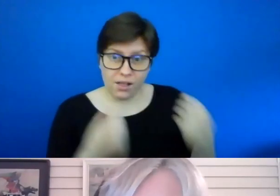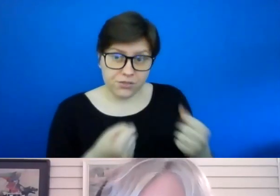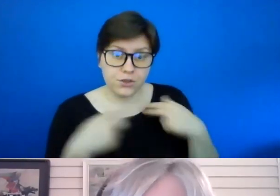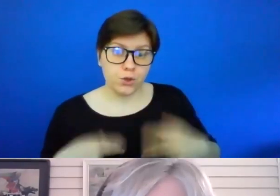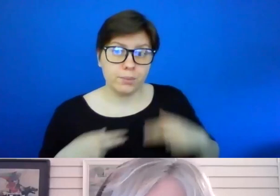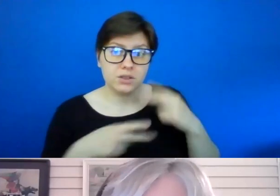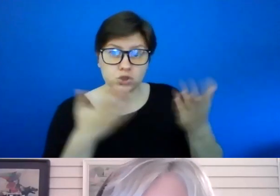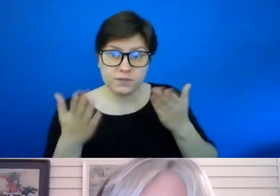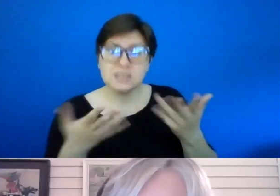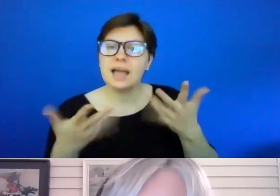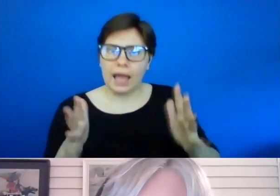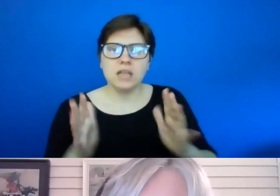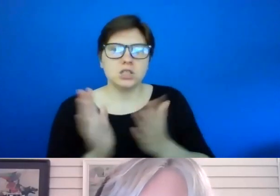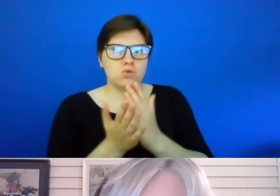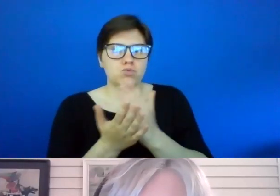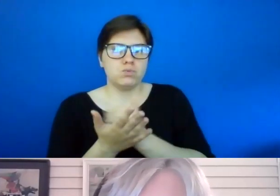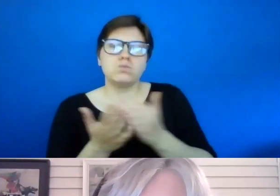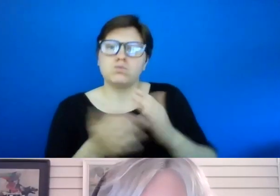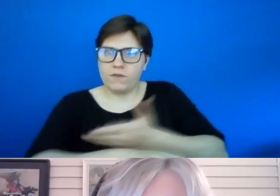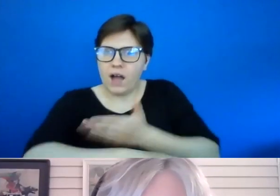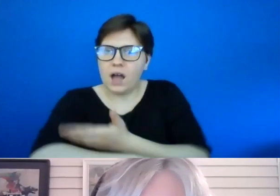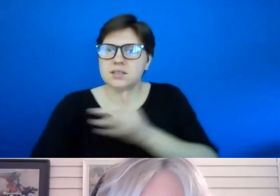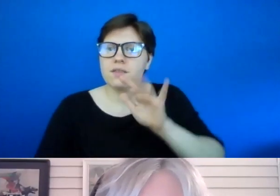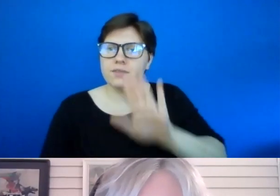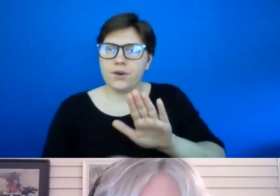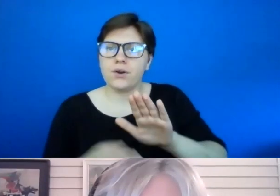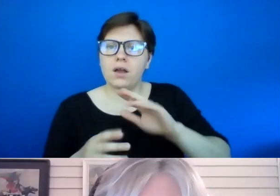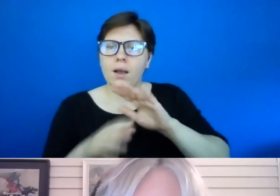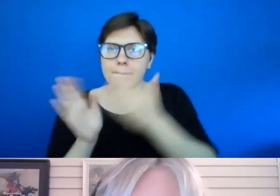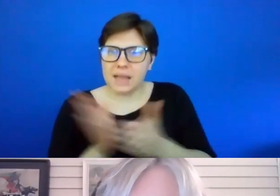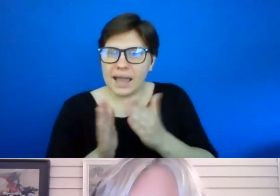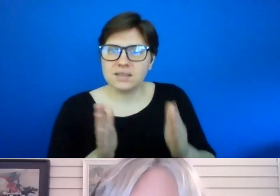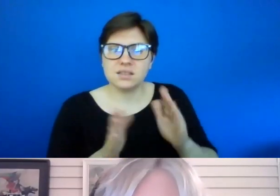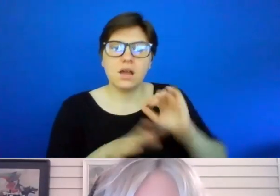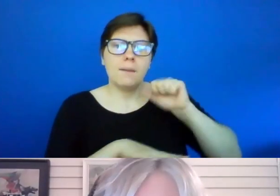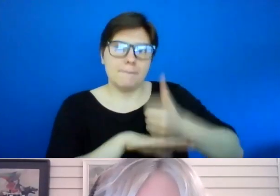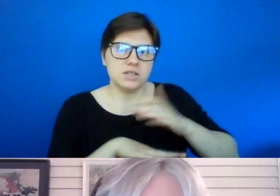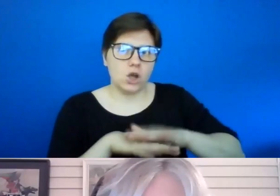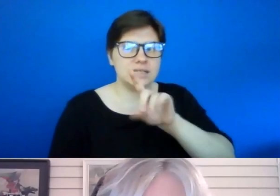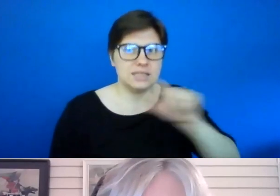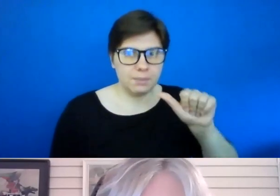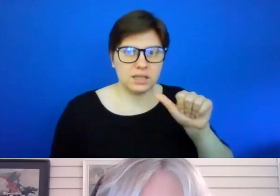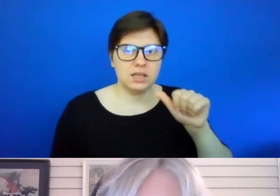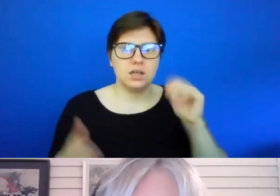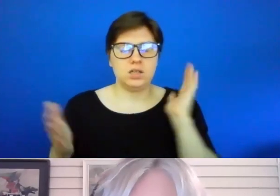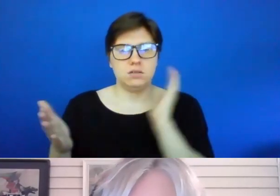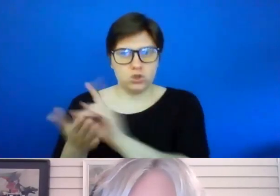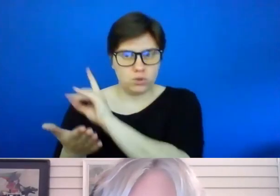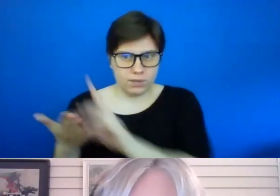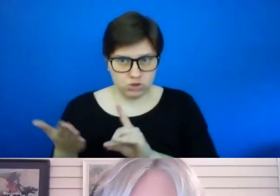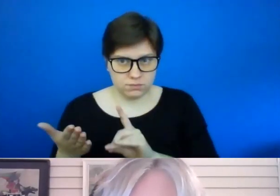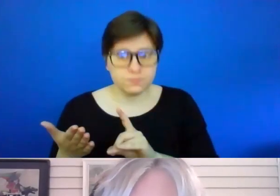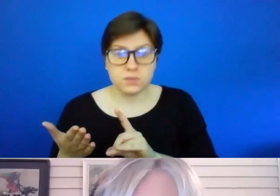medical triage plans that were found to discriminate against people with on the basis of their disabilities. The